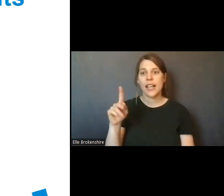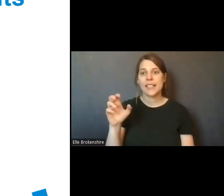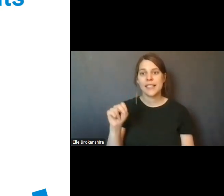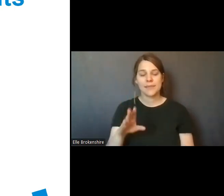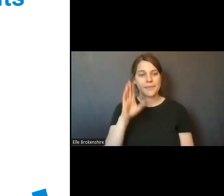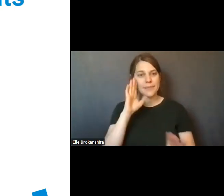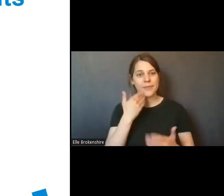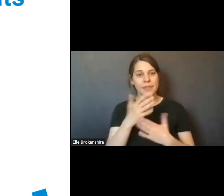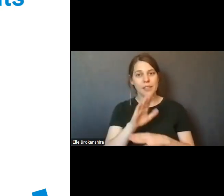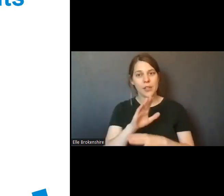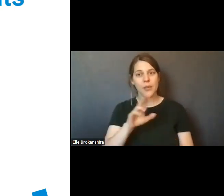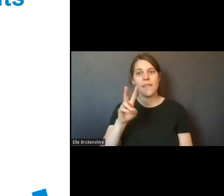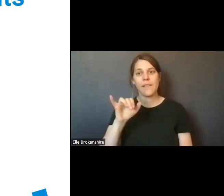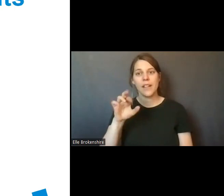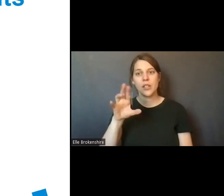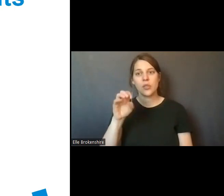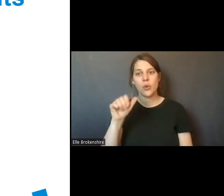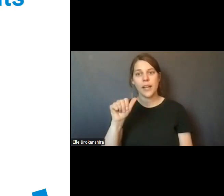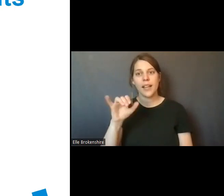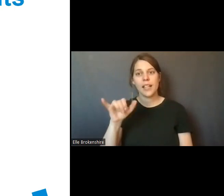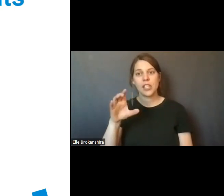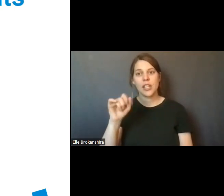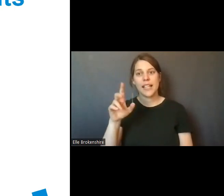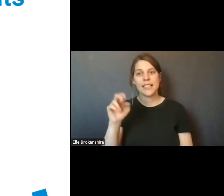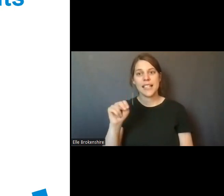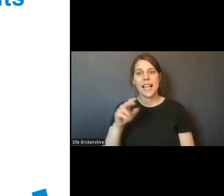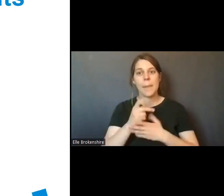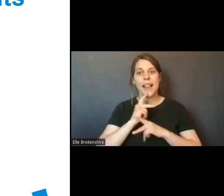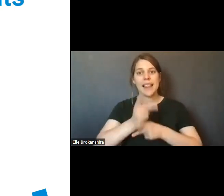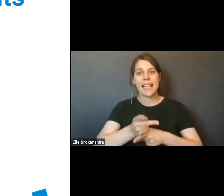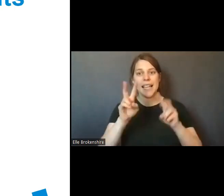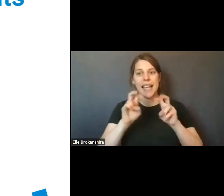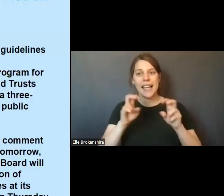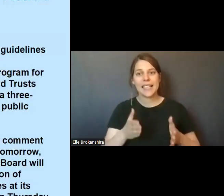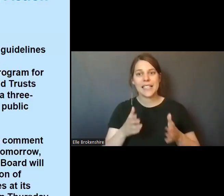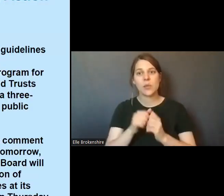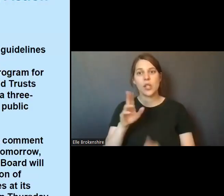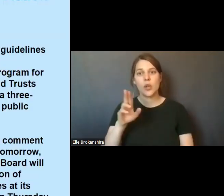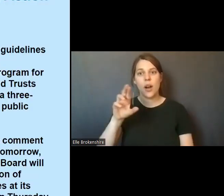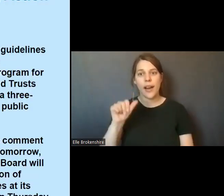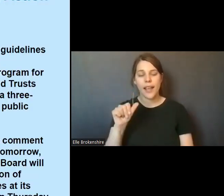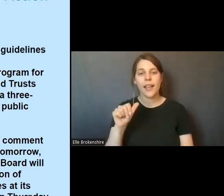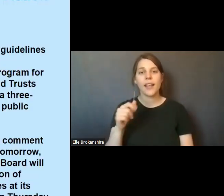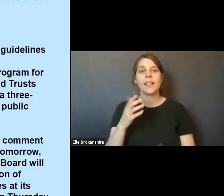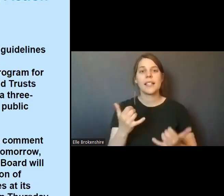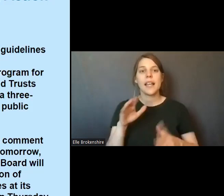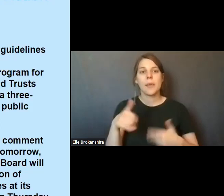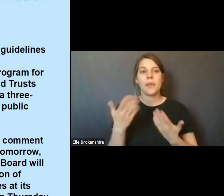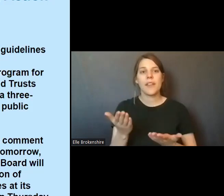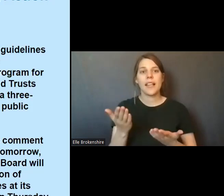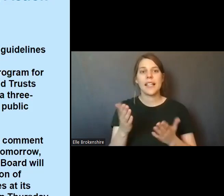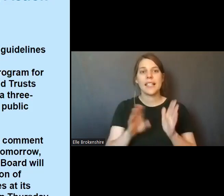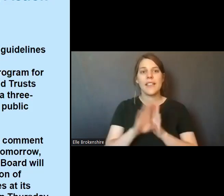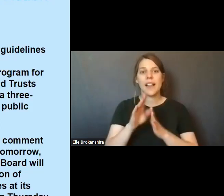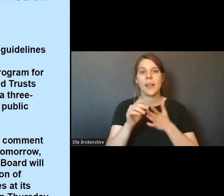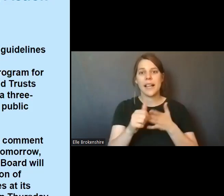Victoria Jackson, and I am a lending analyst with the Housing Lending Unit here at the URA. Today, I'm presenting the guidelines for the for sale development program for